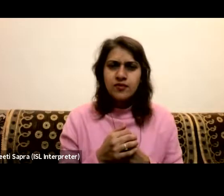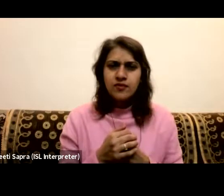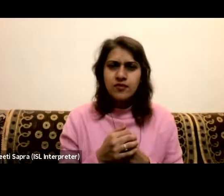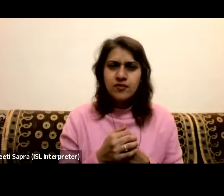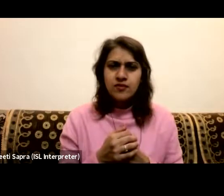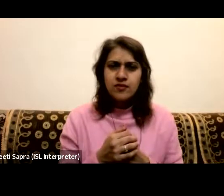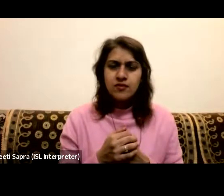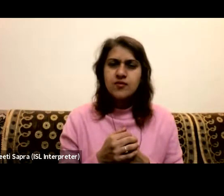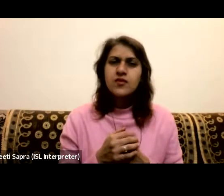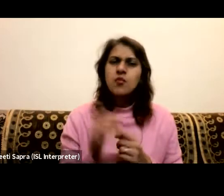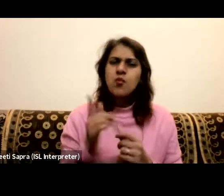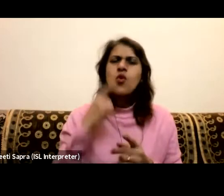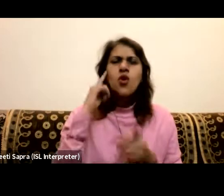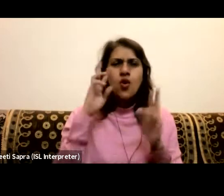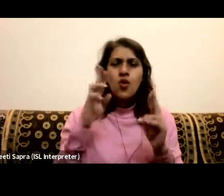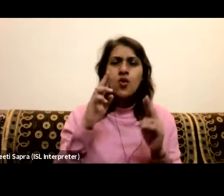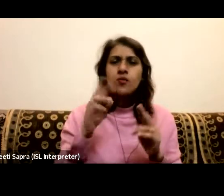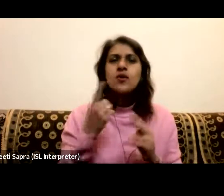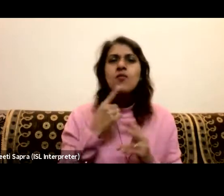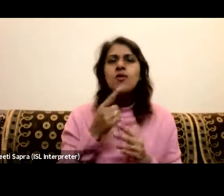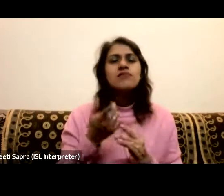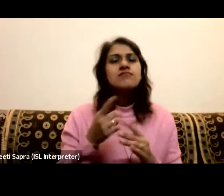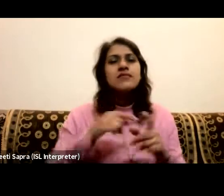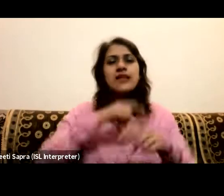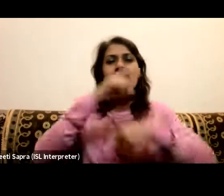the entire value chain of the industry.